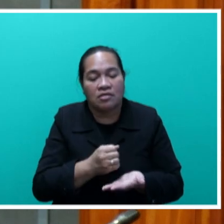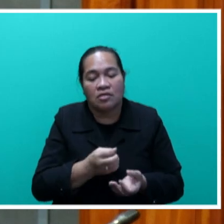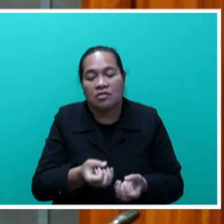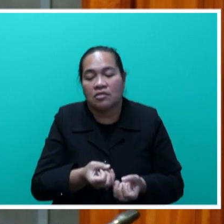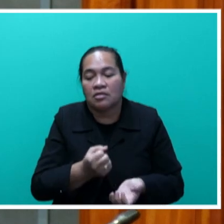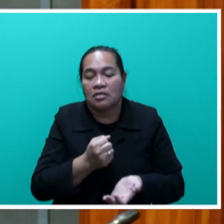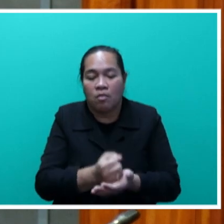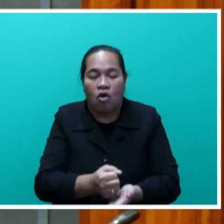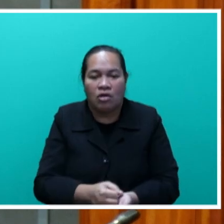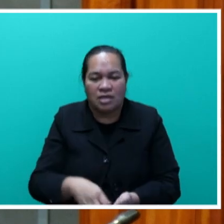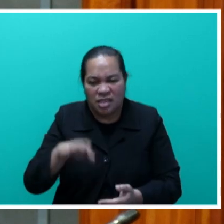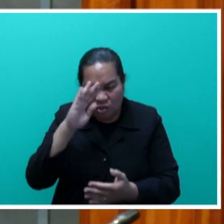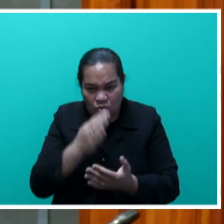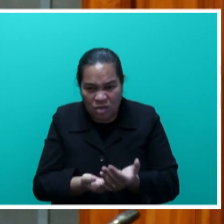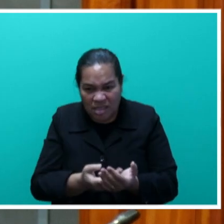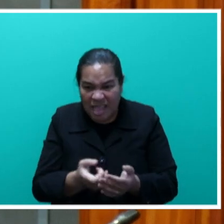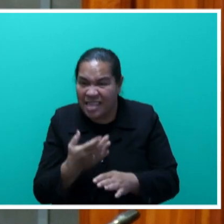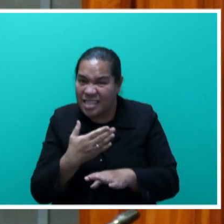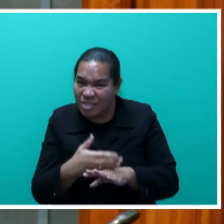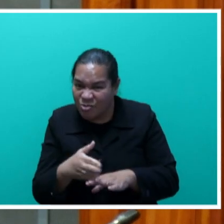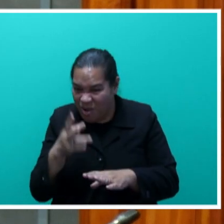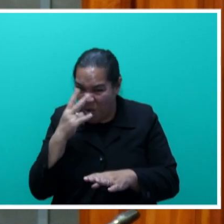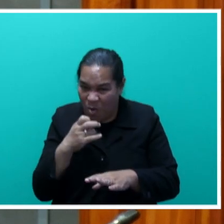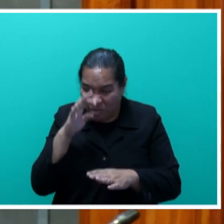10,830 new students, Mr. Speaker, sir.